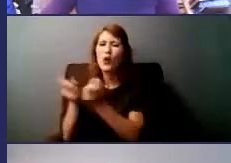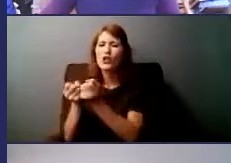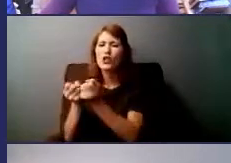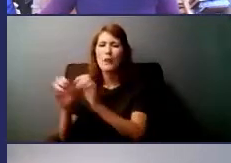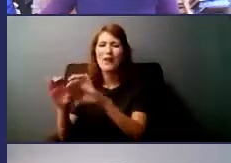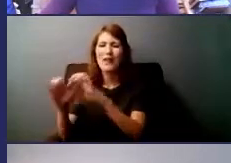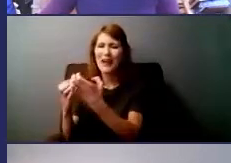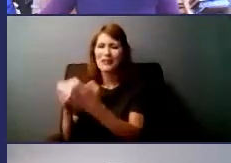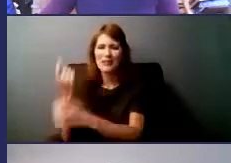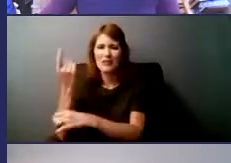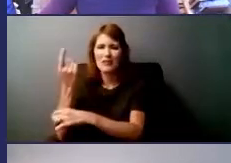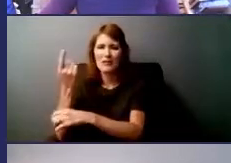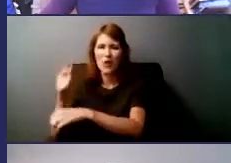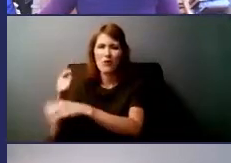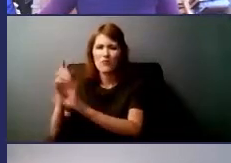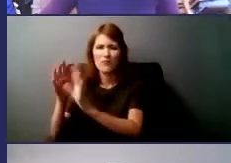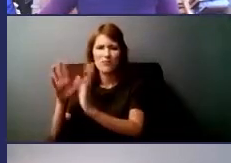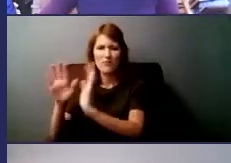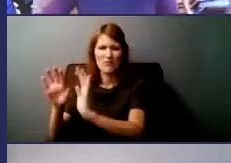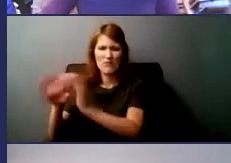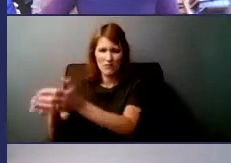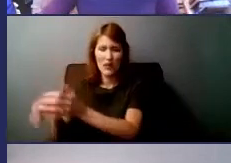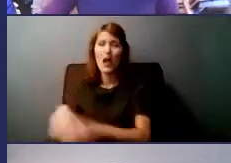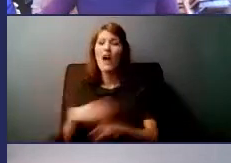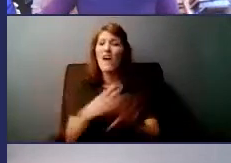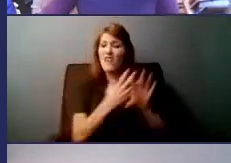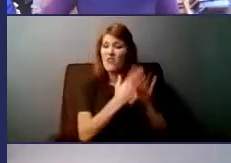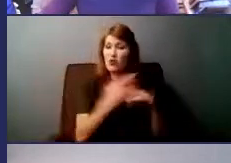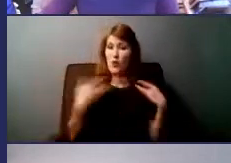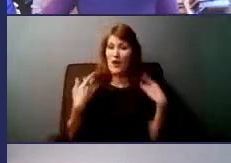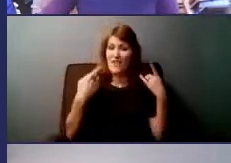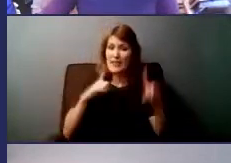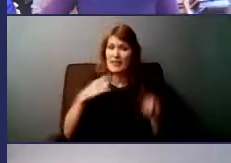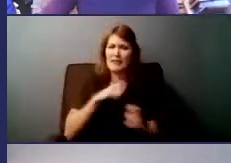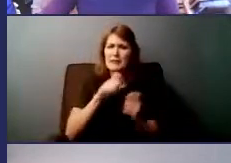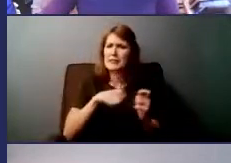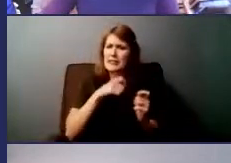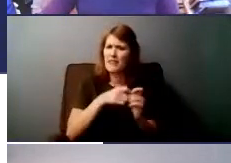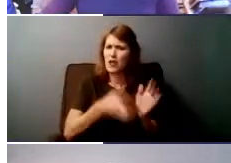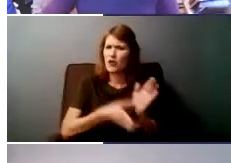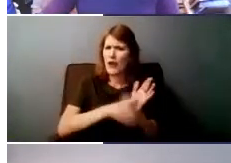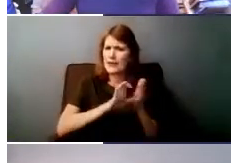Virtual events and events in general have very specific criteria.